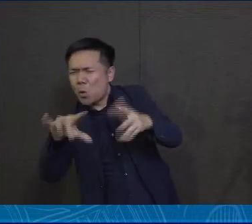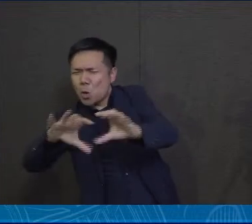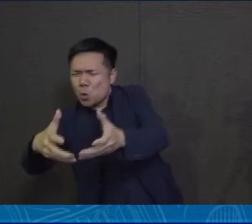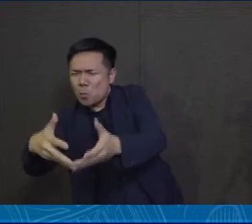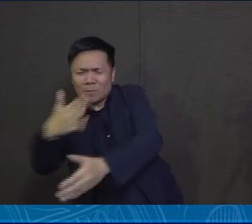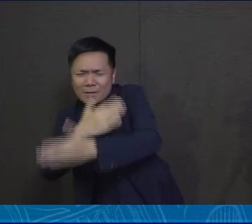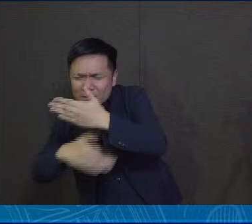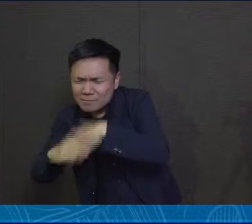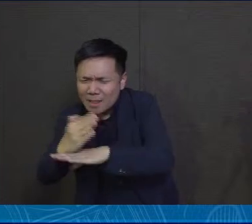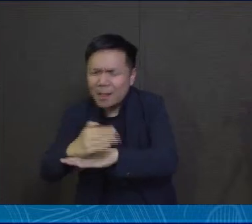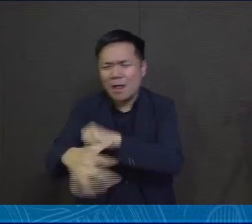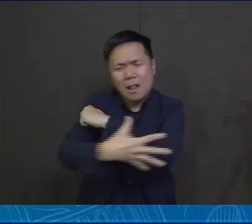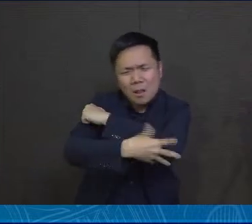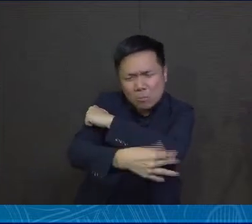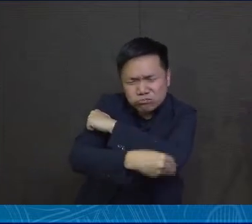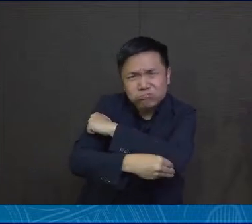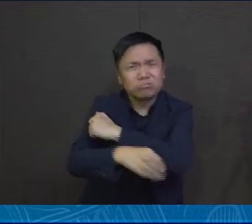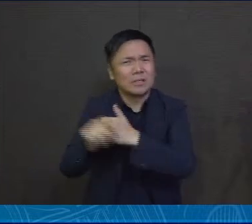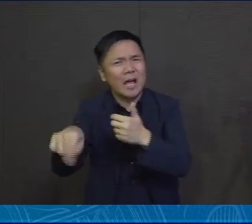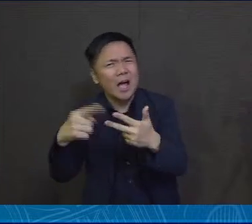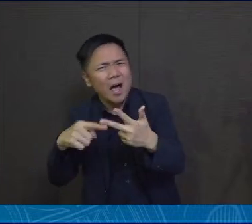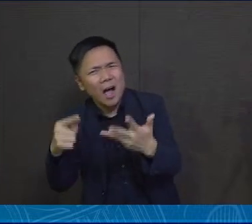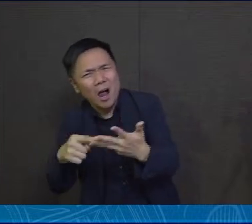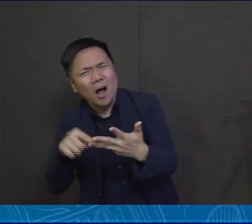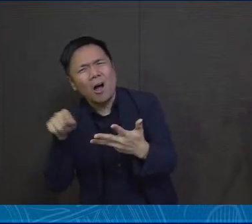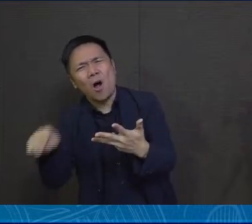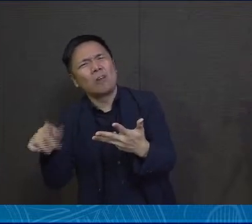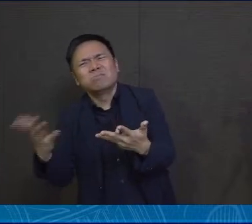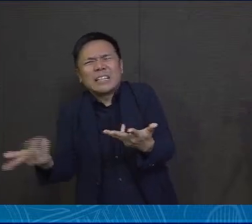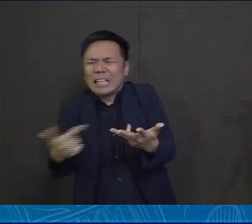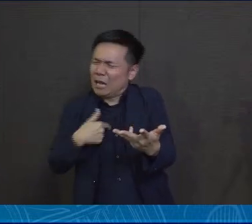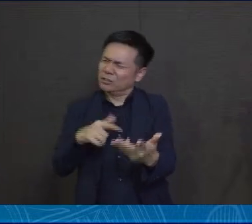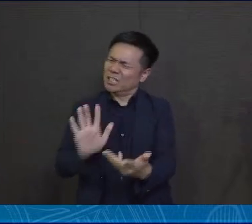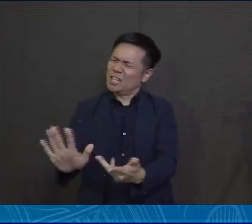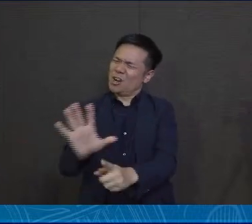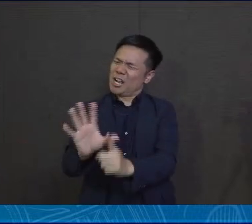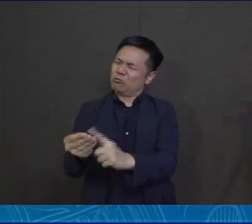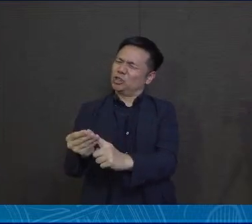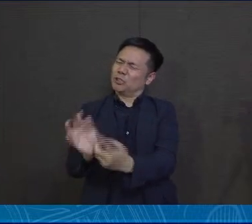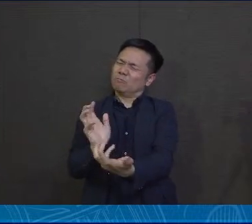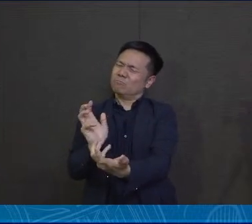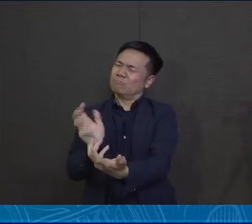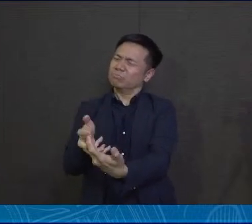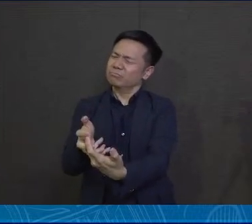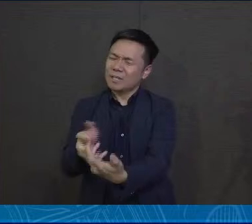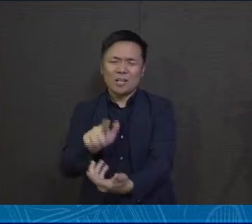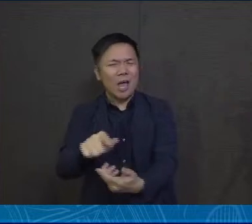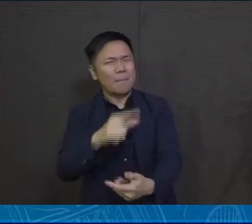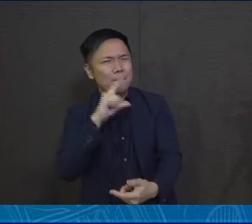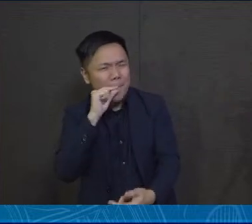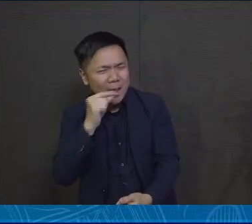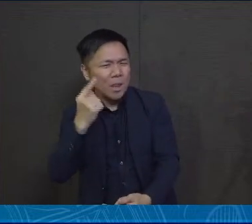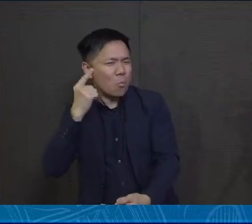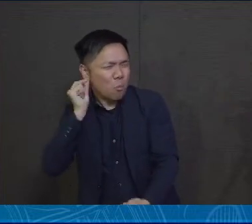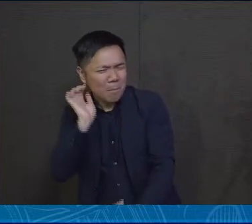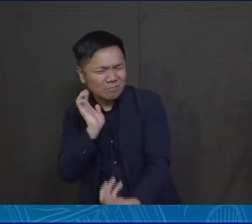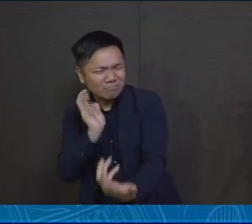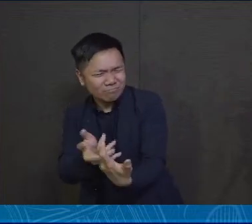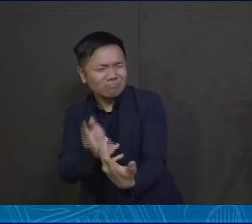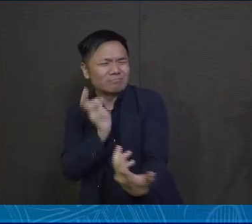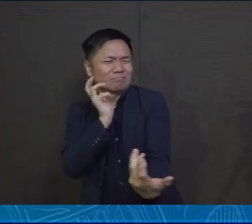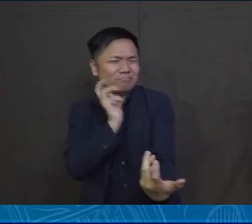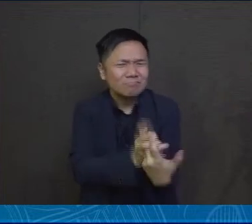populations, to know how we can translate something into different cultural, linguistic, gender aspects so that the